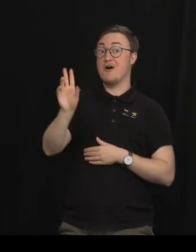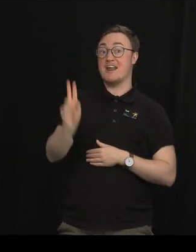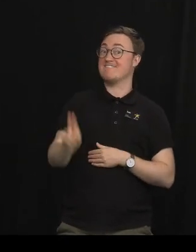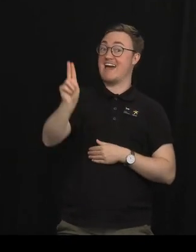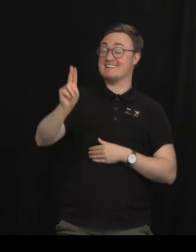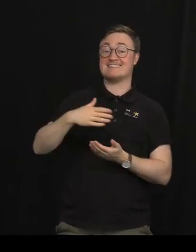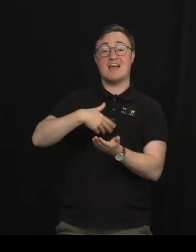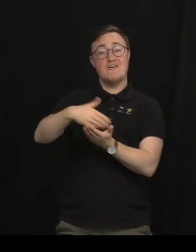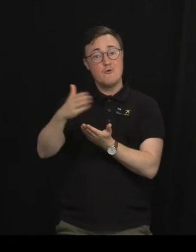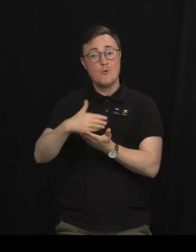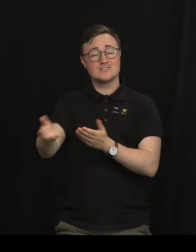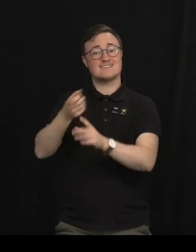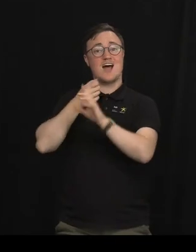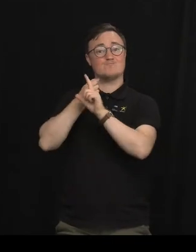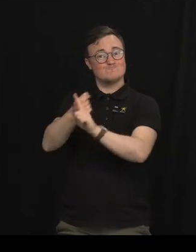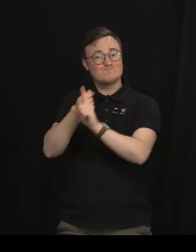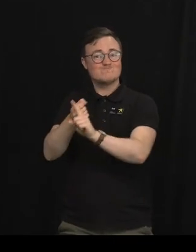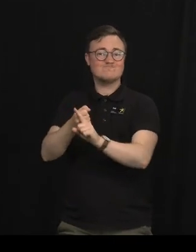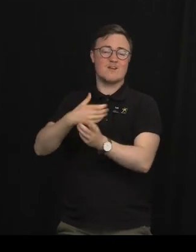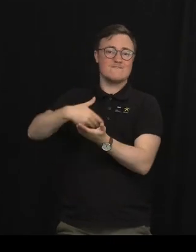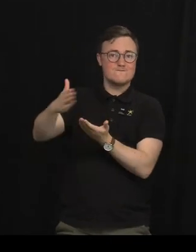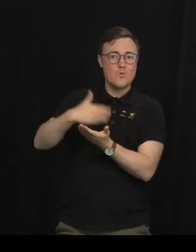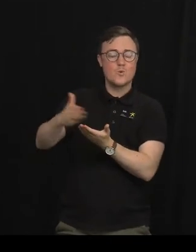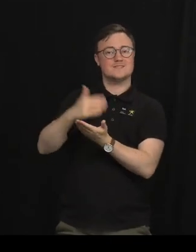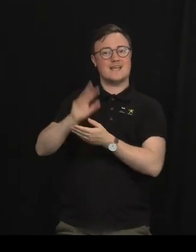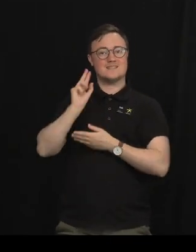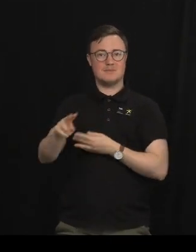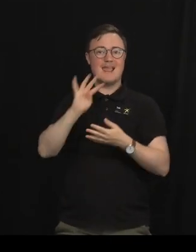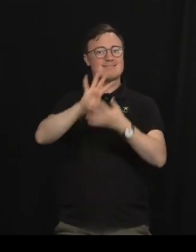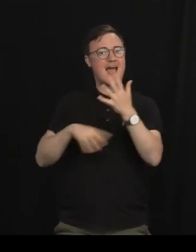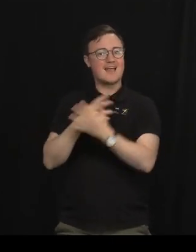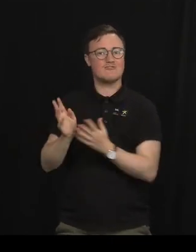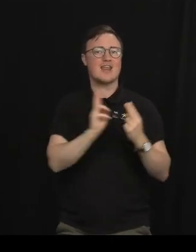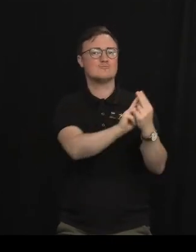Continue support work that really reaches